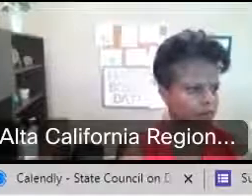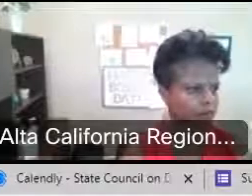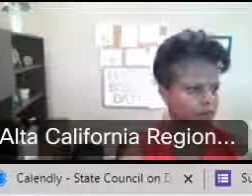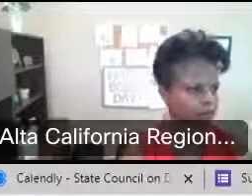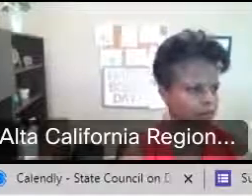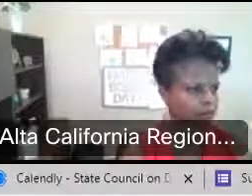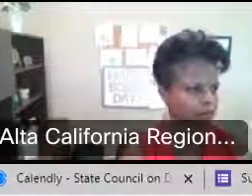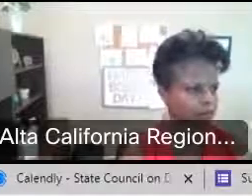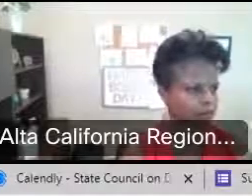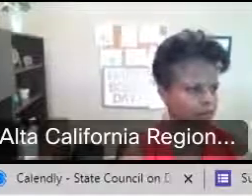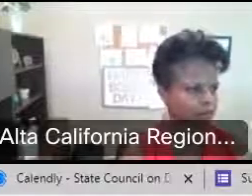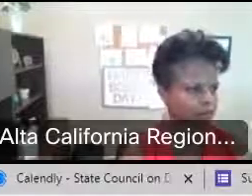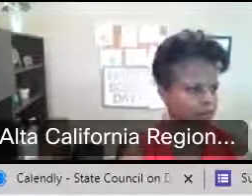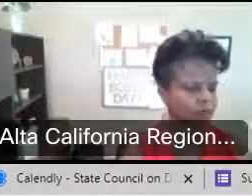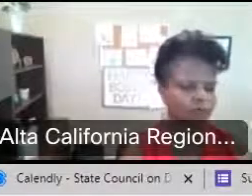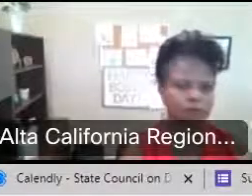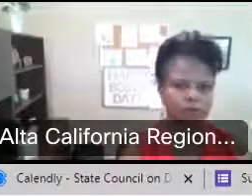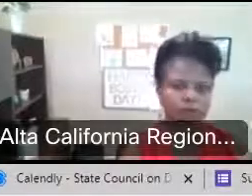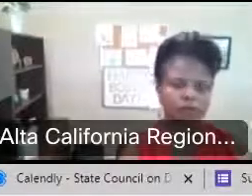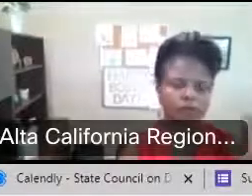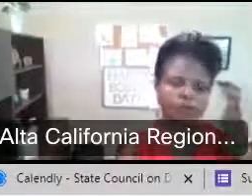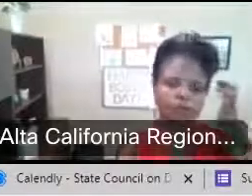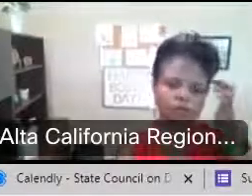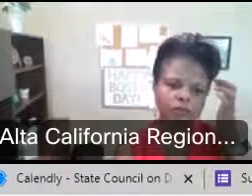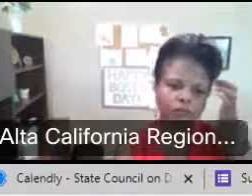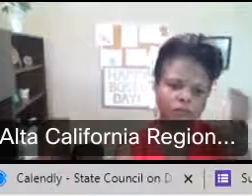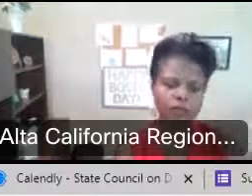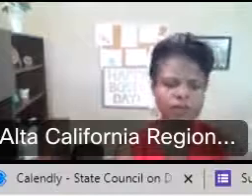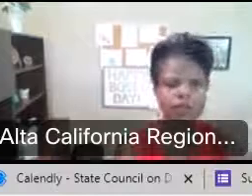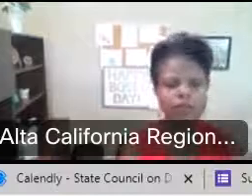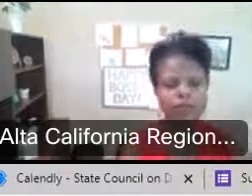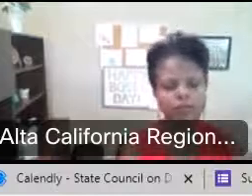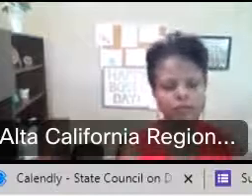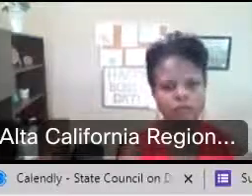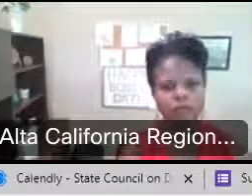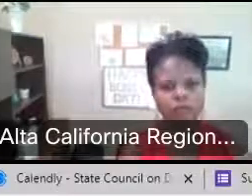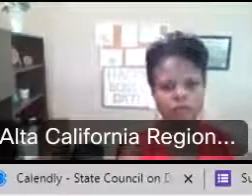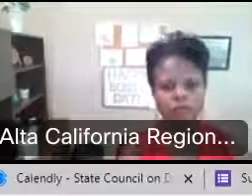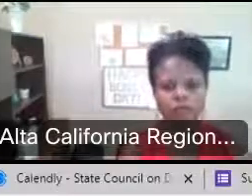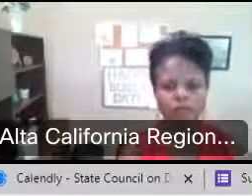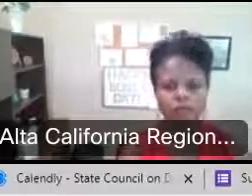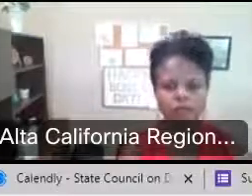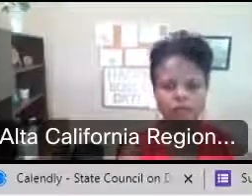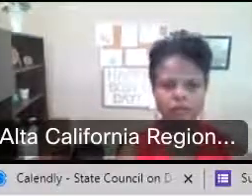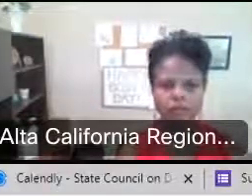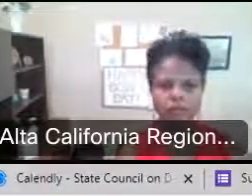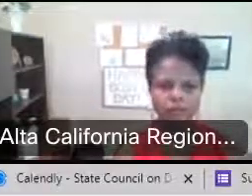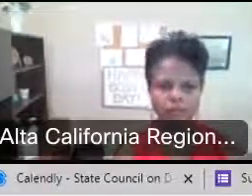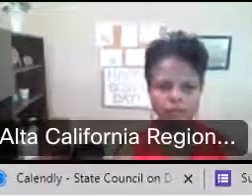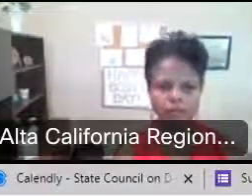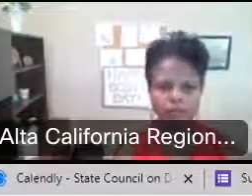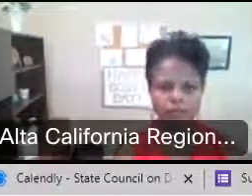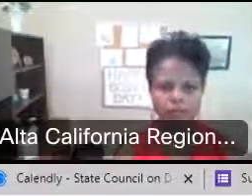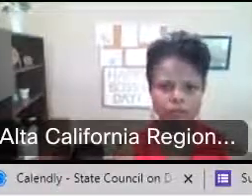alternative services. And so how are we going to replace those activities which we have all been saying are